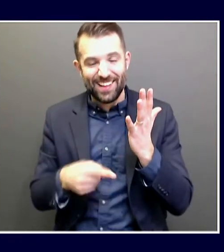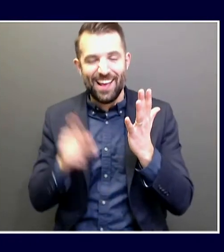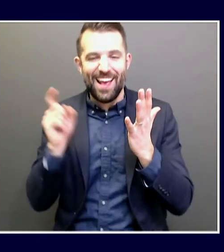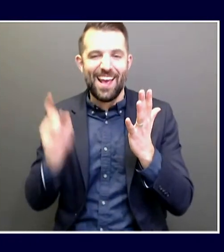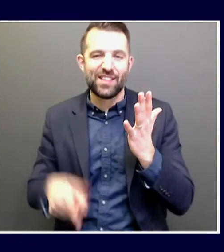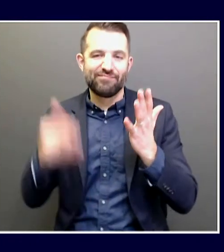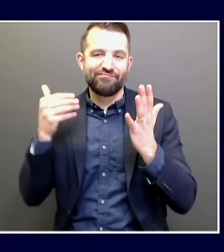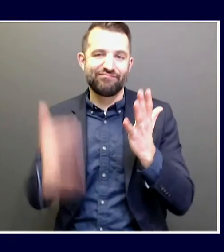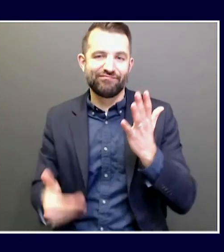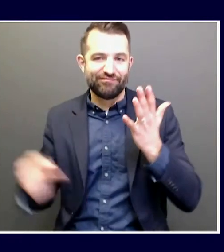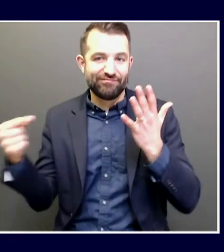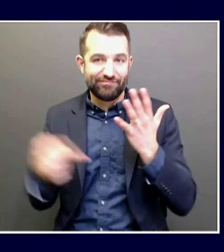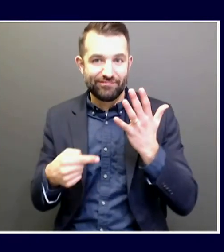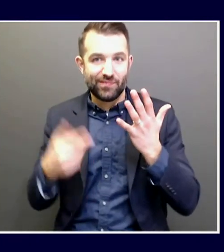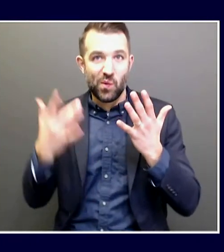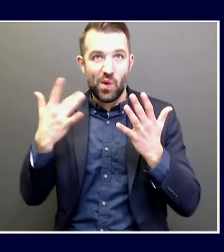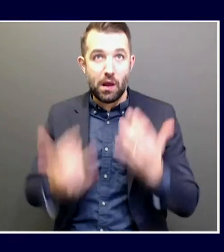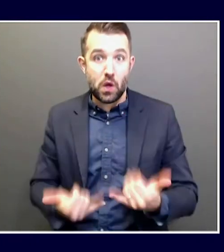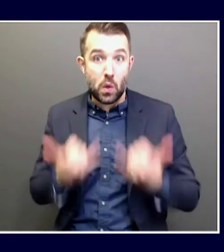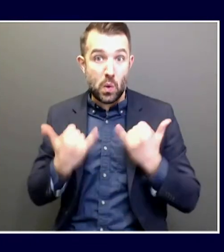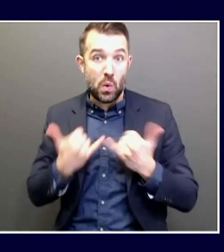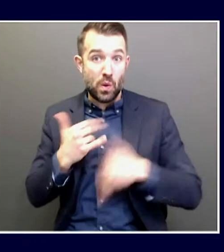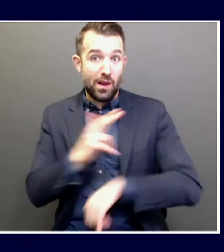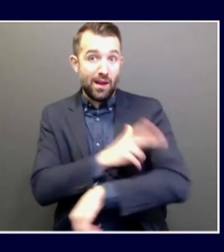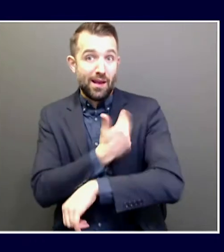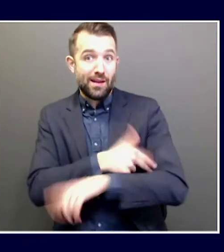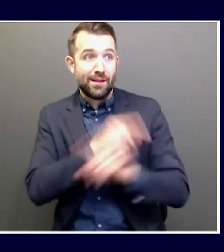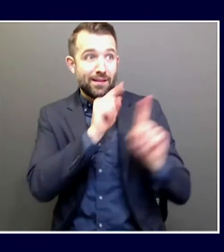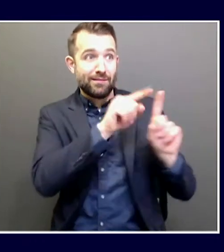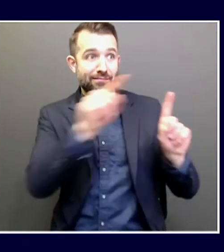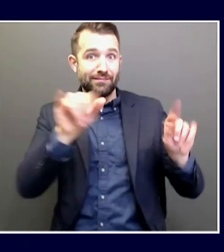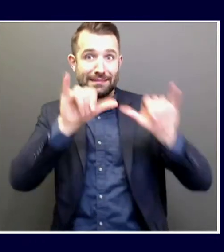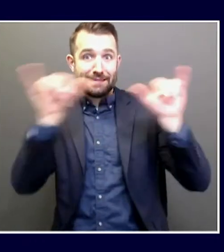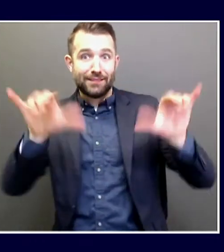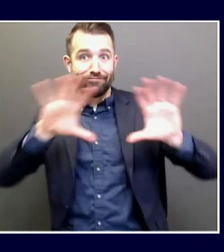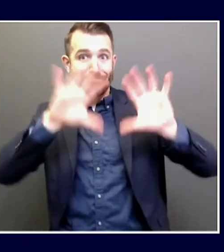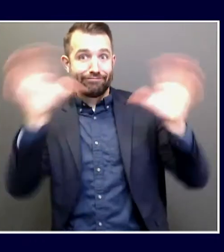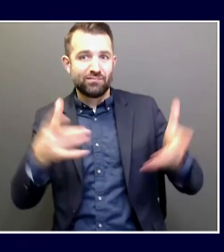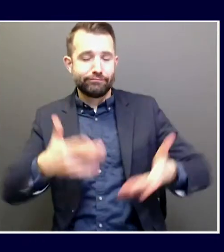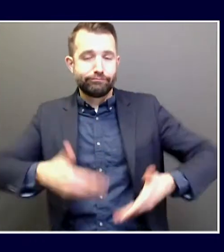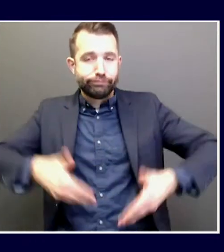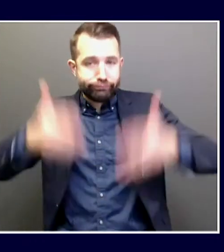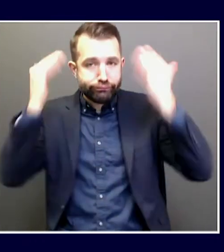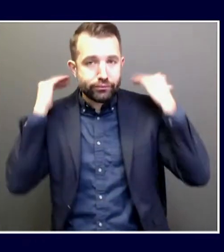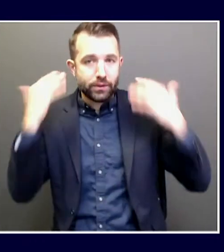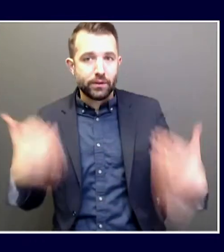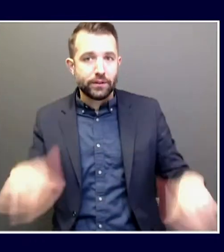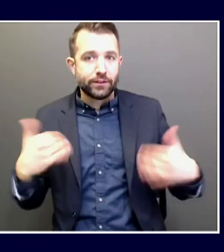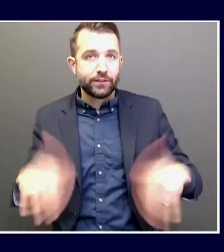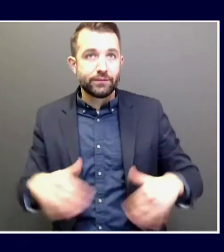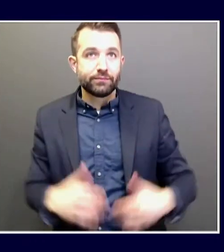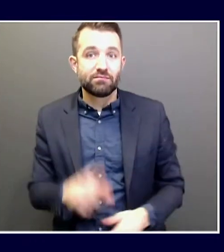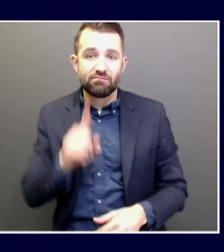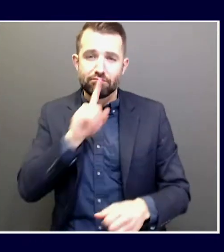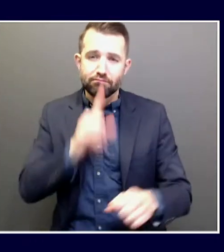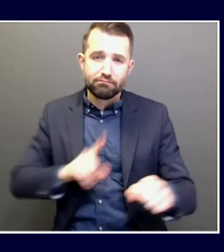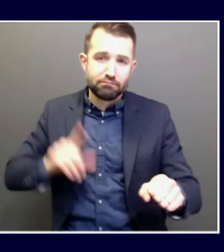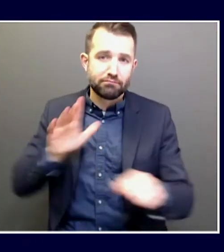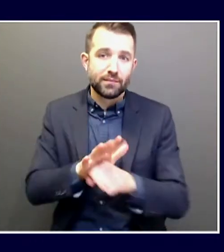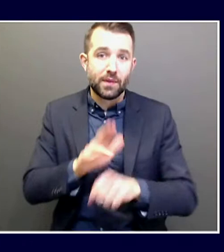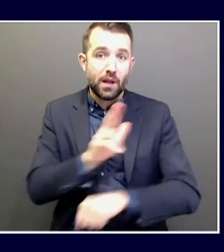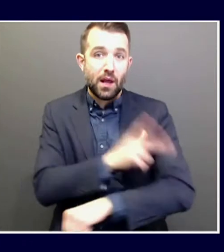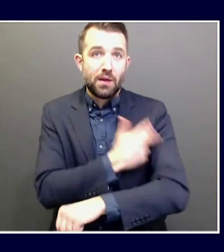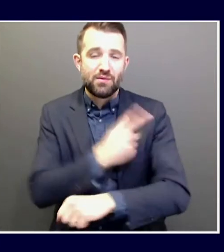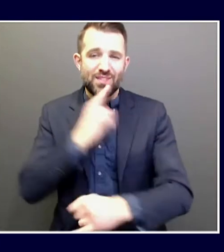well as putting strain on our already exhausted healthcare workers. We promise that this is the last resort. We do